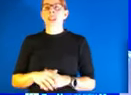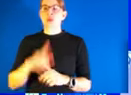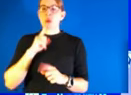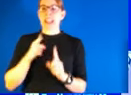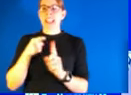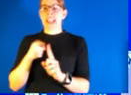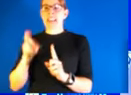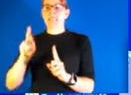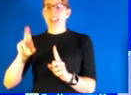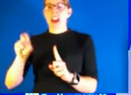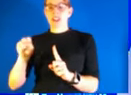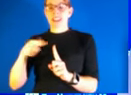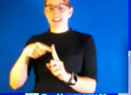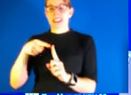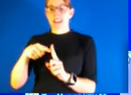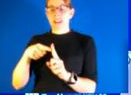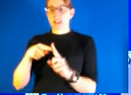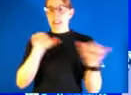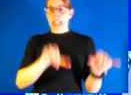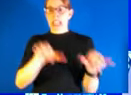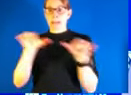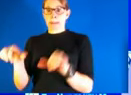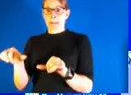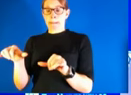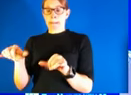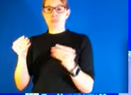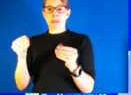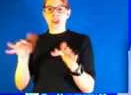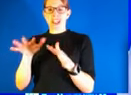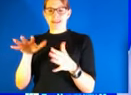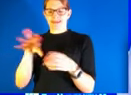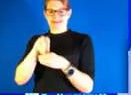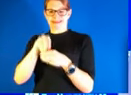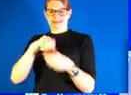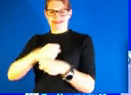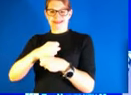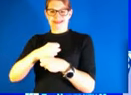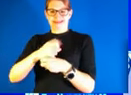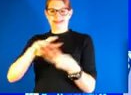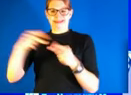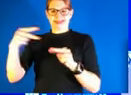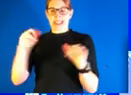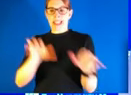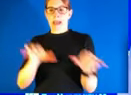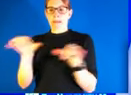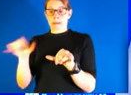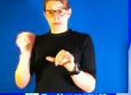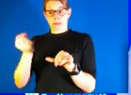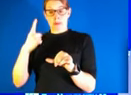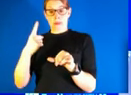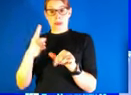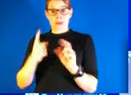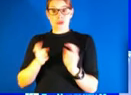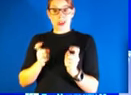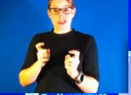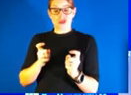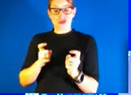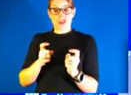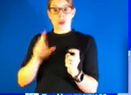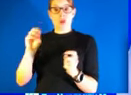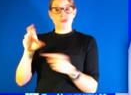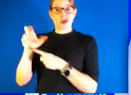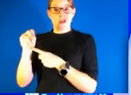the properties are the same. It's difficult to say that Omicron is less severe knowing that mutations and changes in Omicron are